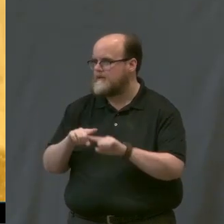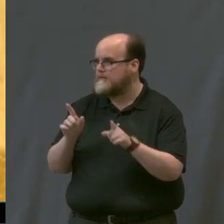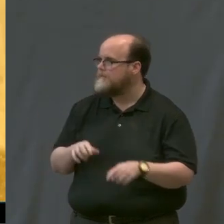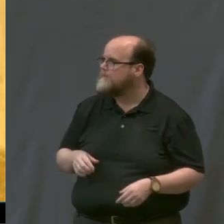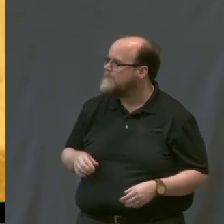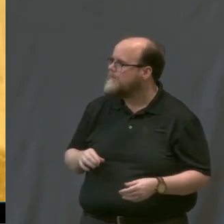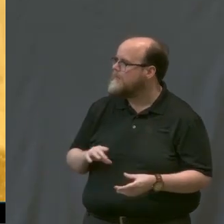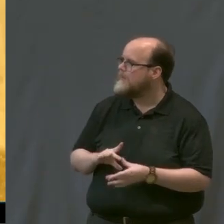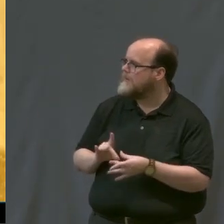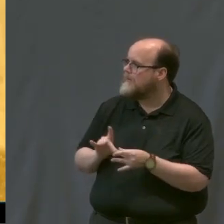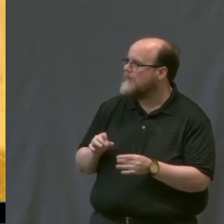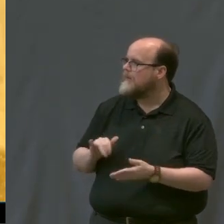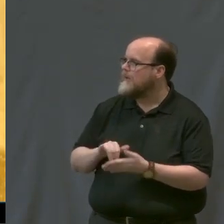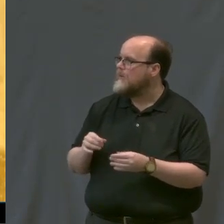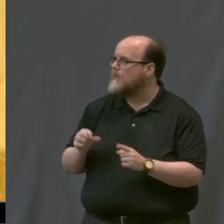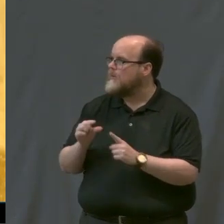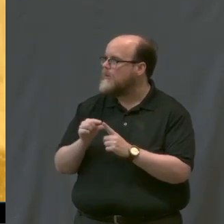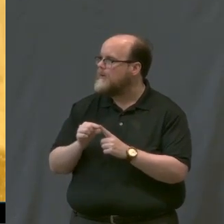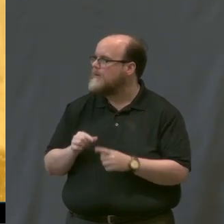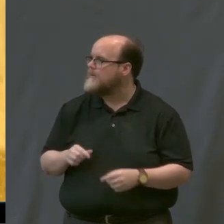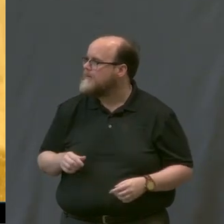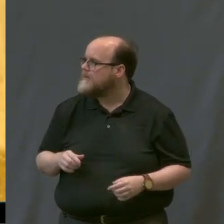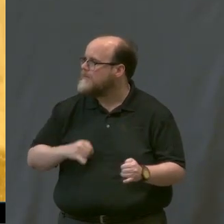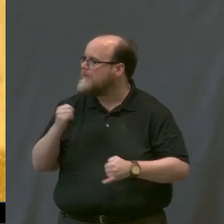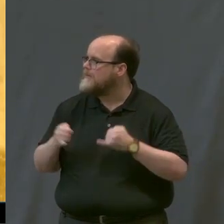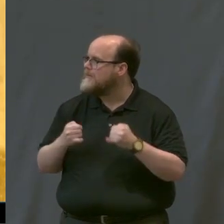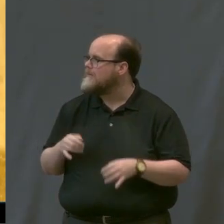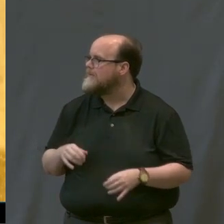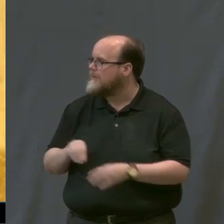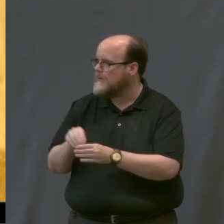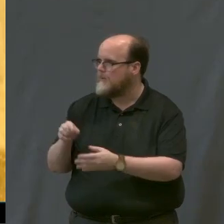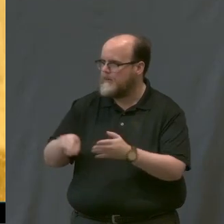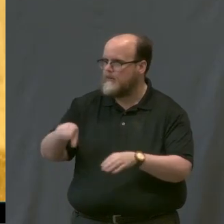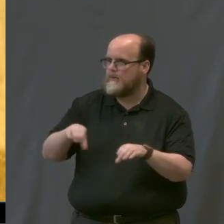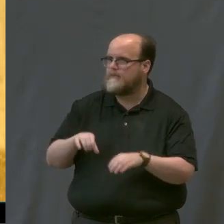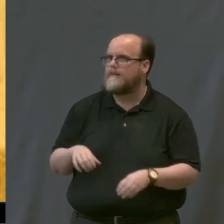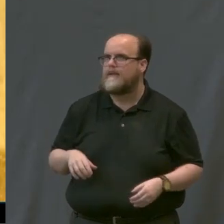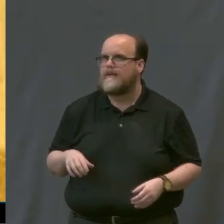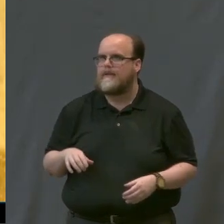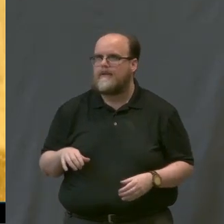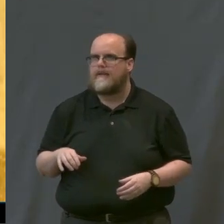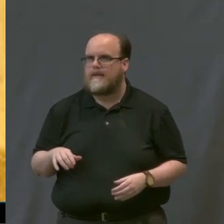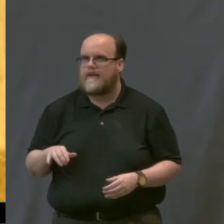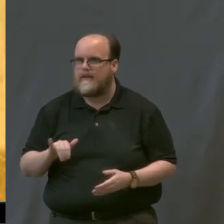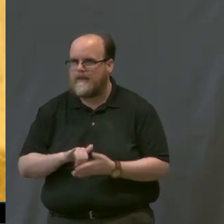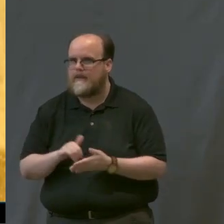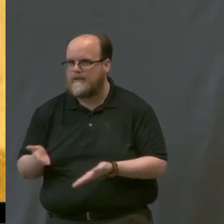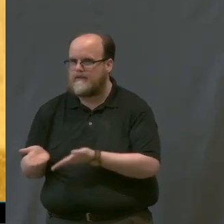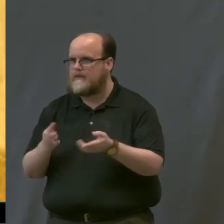The connotation of that word is to actually rejoice in what they're doing. That does get to a heart